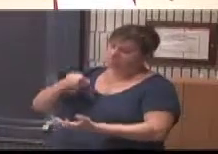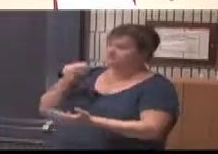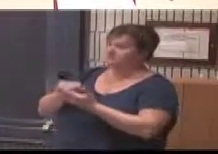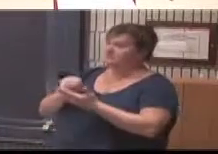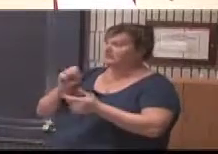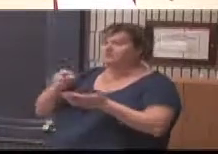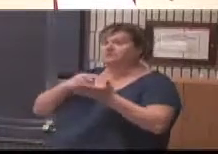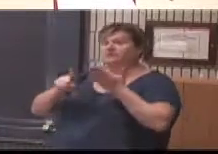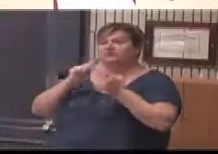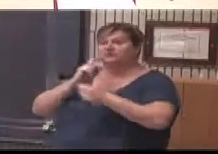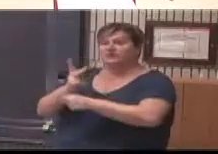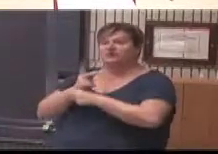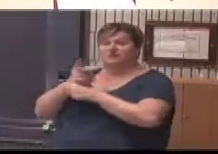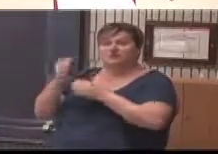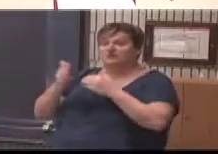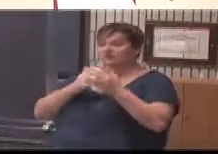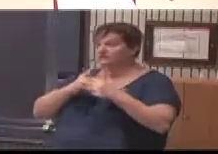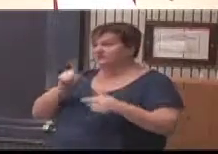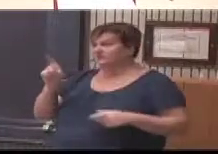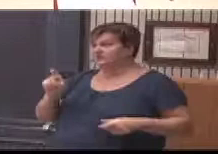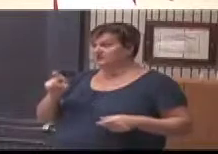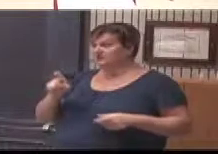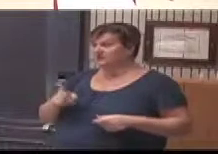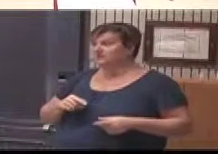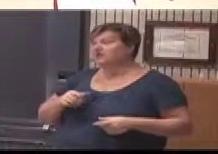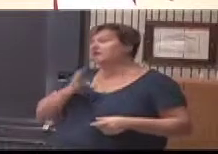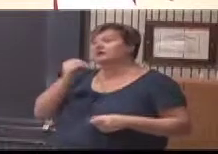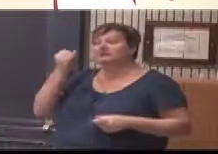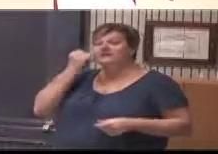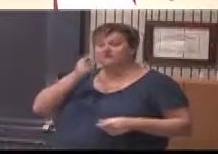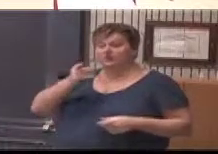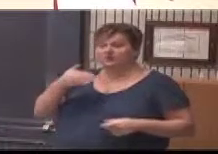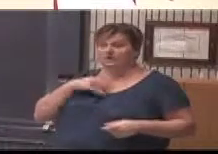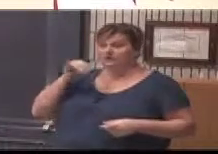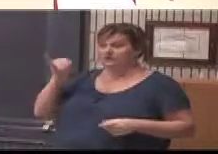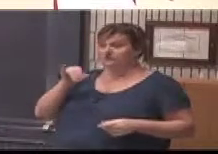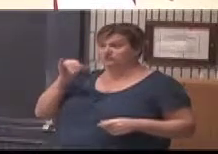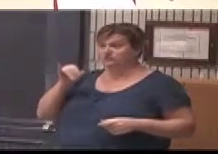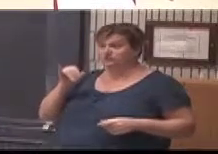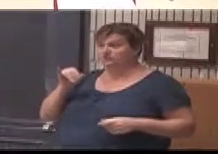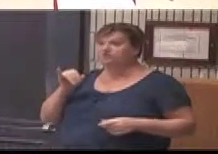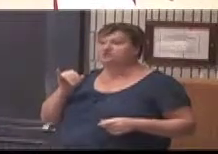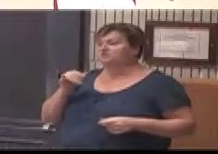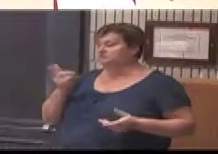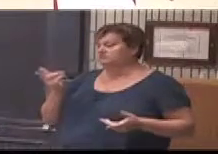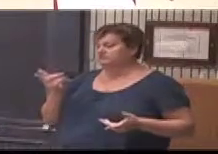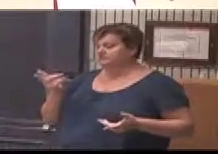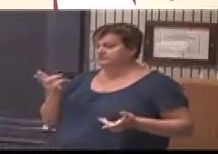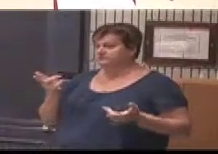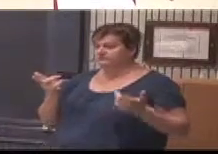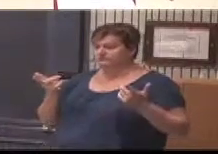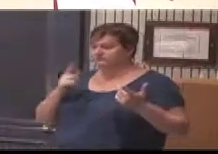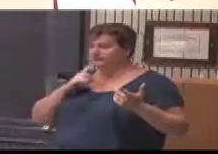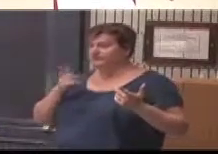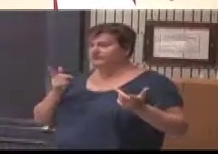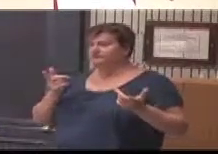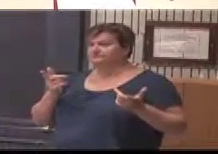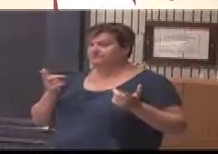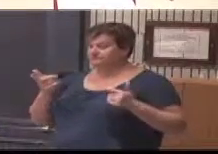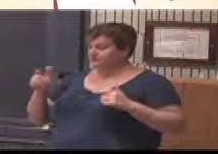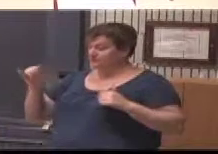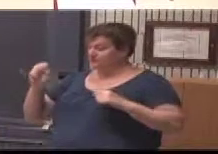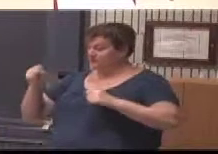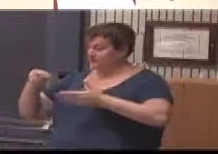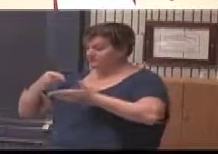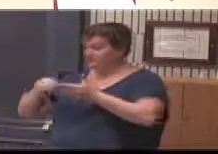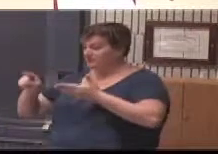But usually you'll find, if you have insurance, and a lot of people nowadays don't, if you have insurance, it's apples and oranges. Your insurance could pay for